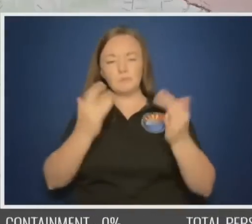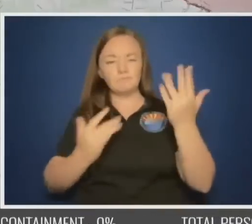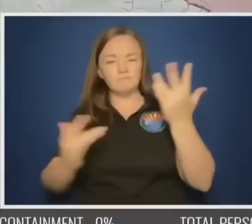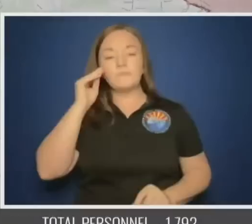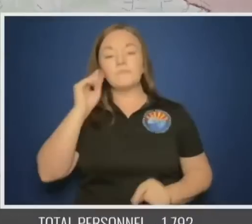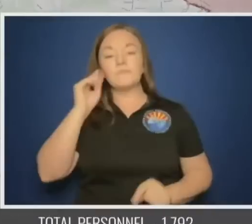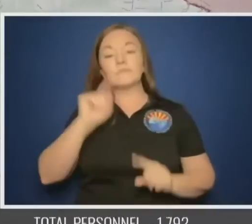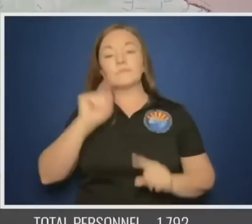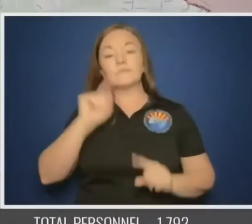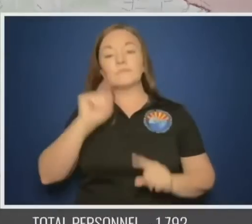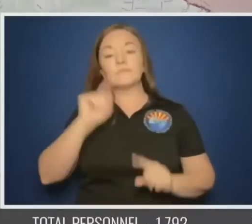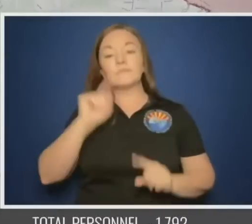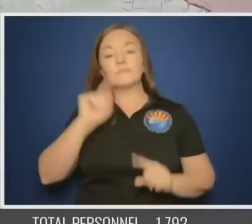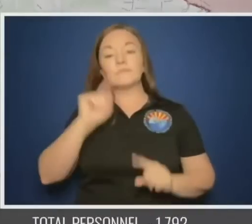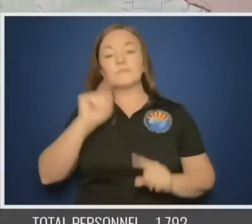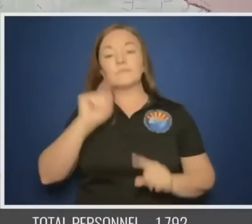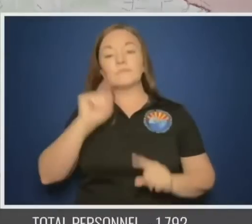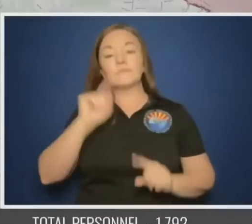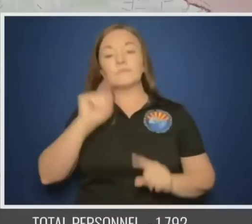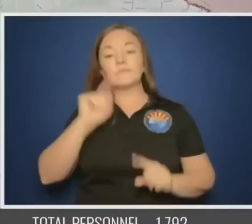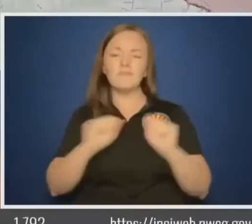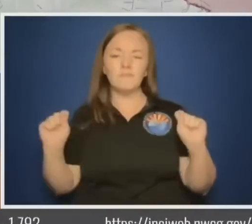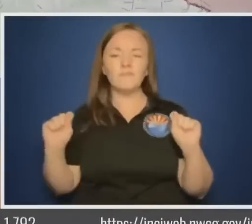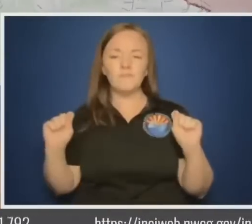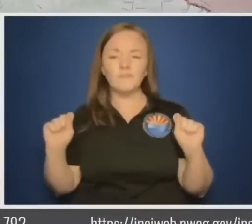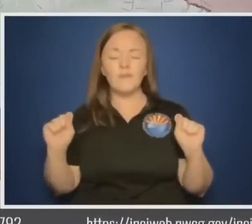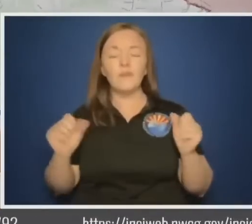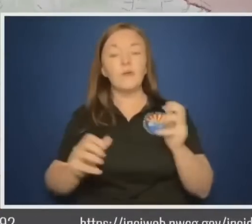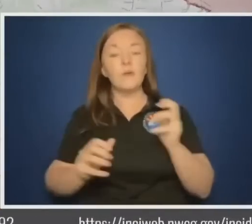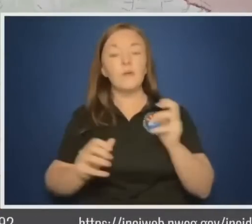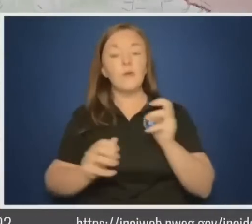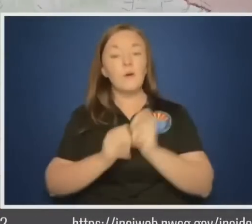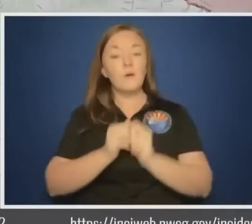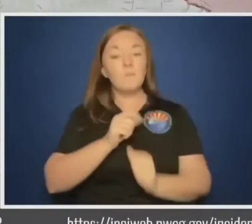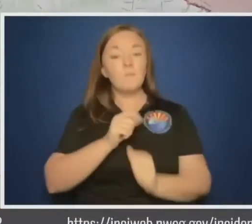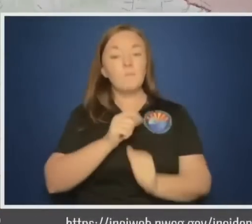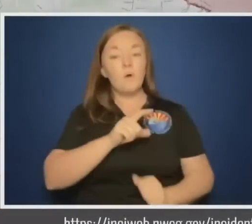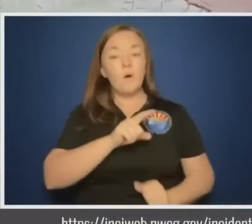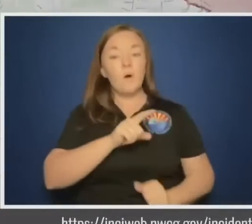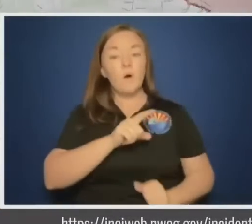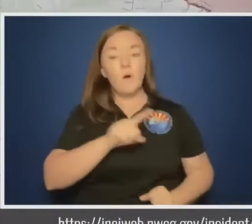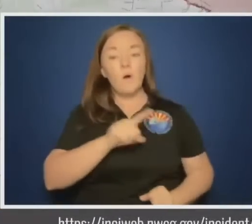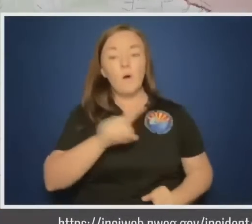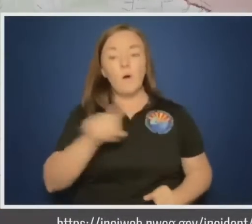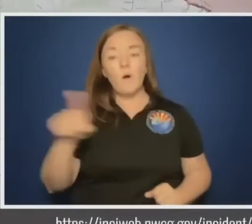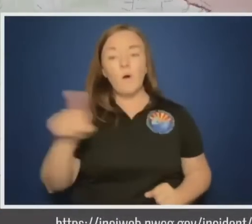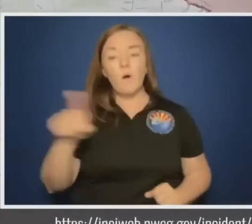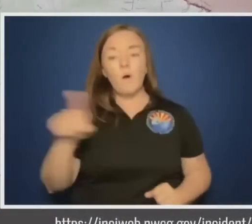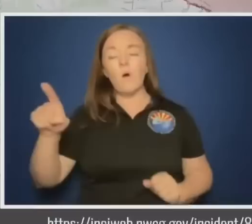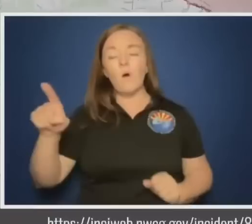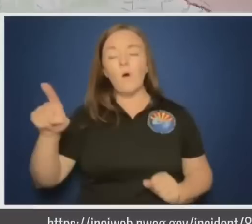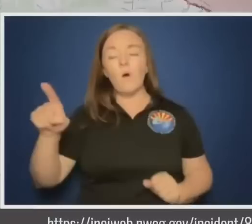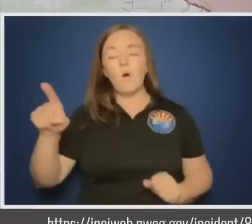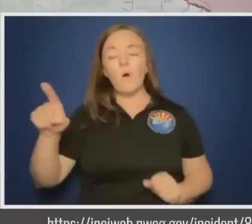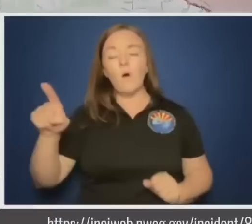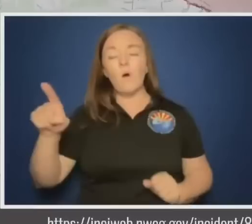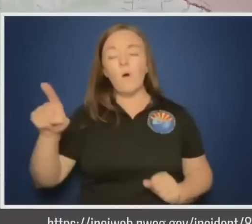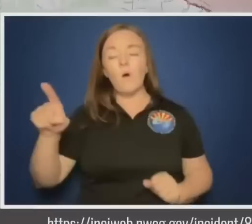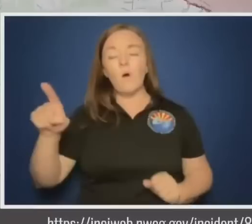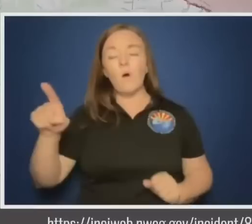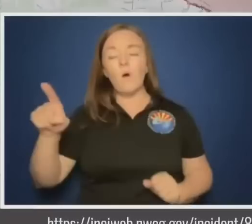you back into your, to make sure that the different counties have been evacuated in the last couple of years, and we understand